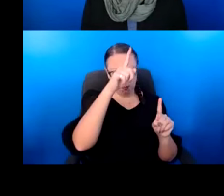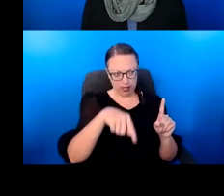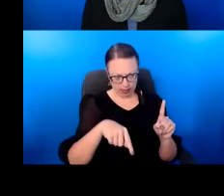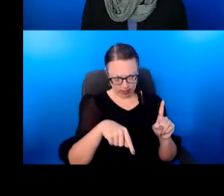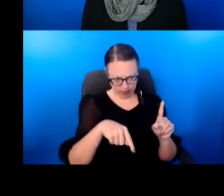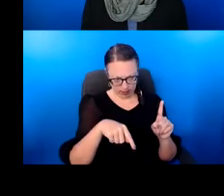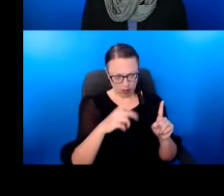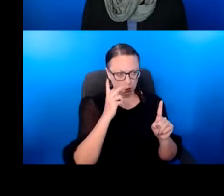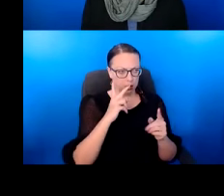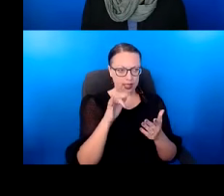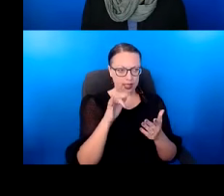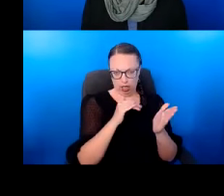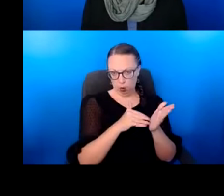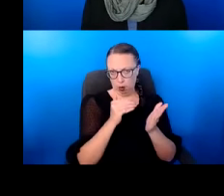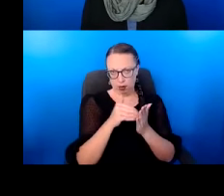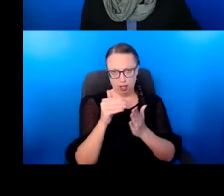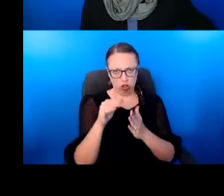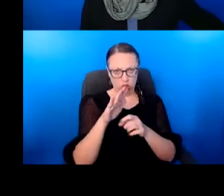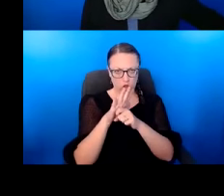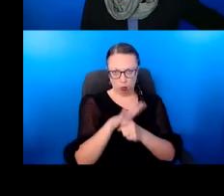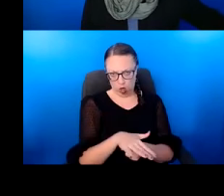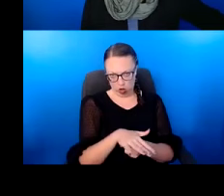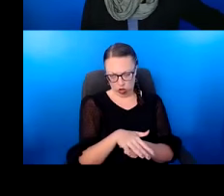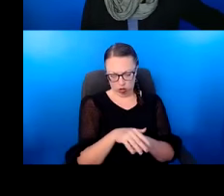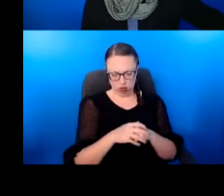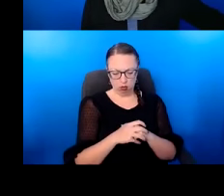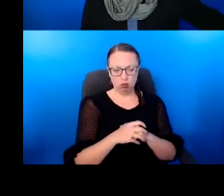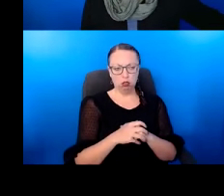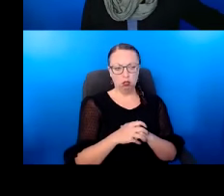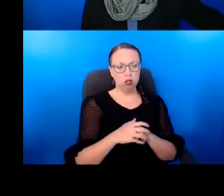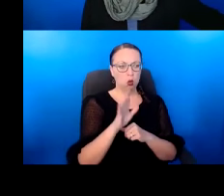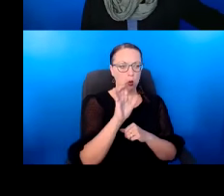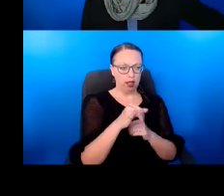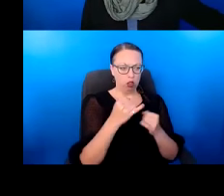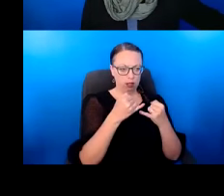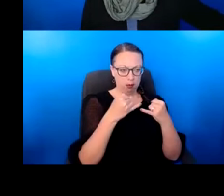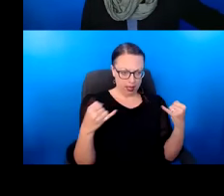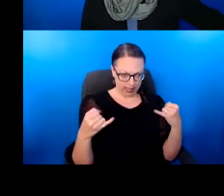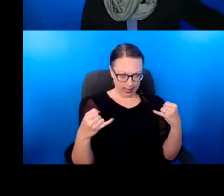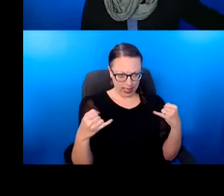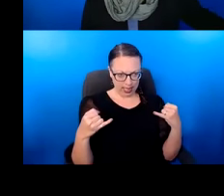classic repetition suppression, right? There's your baseline,